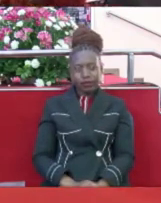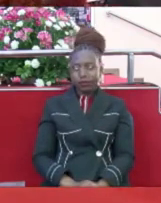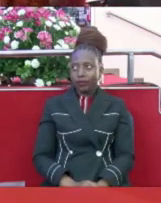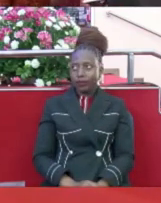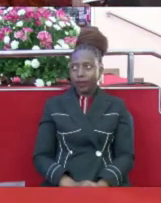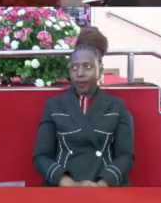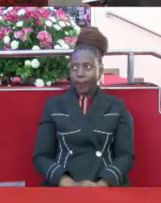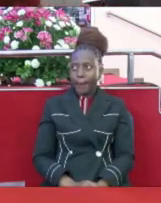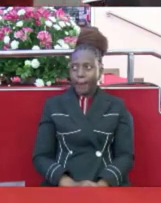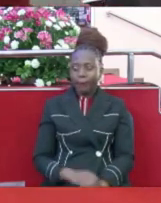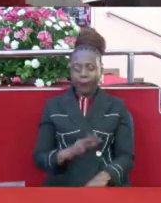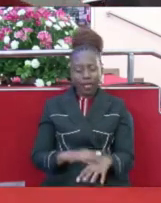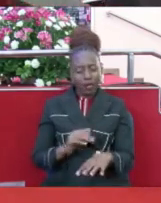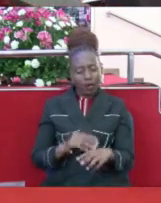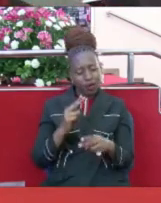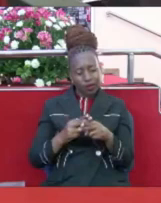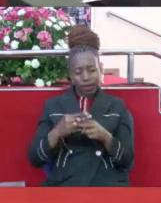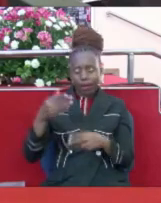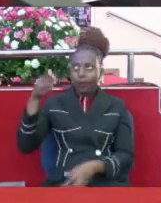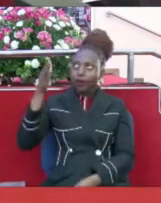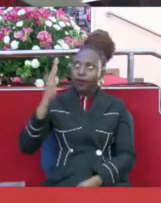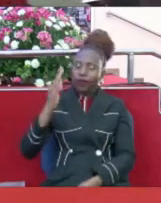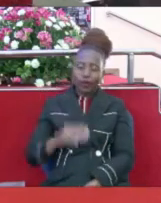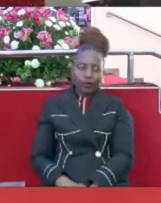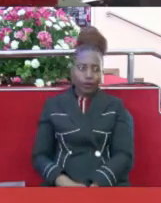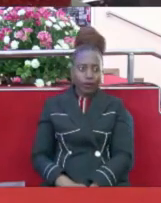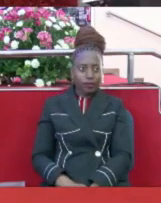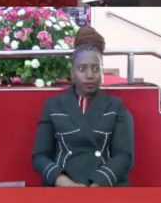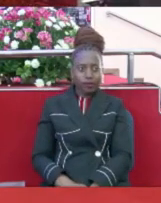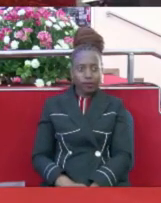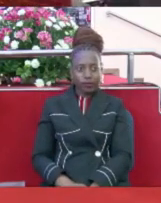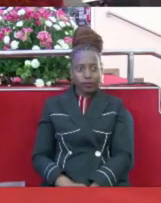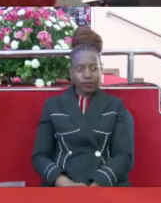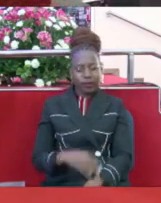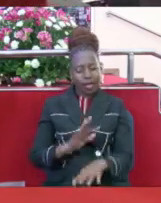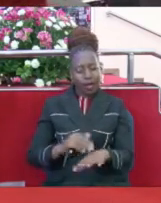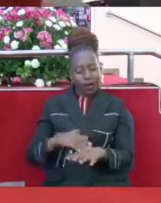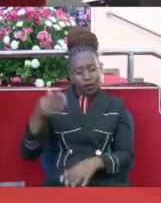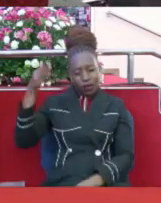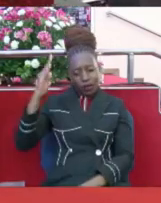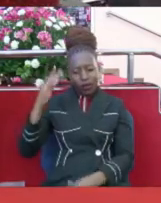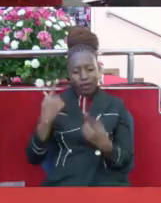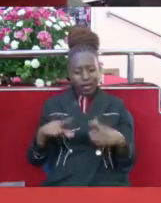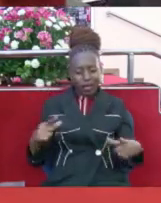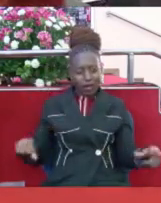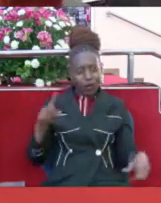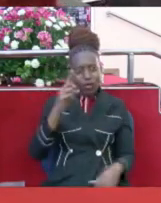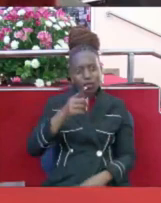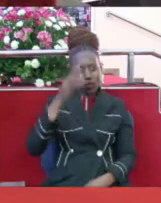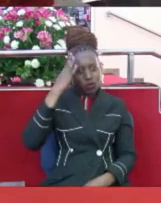call on the name of the Lord. Ngoja wakati baada tuimwitie jina la Bwana. Call him in a language that you know best. Muite kwa